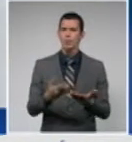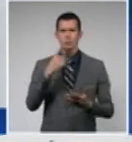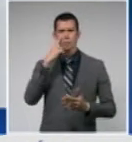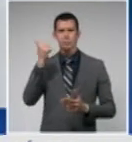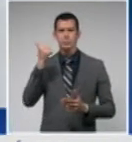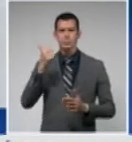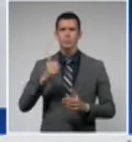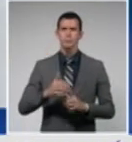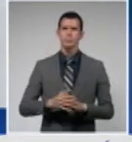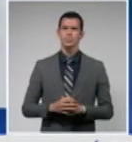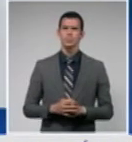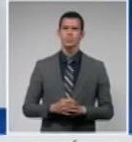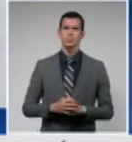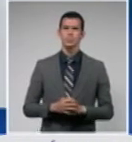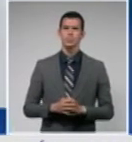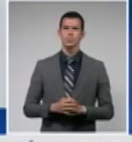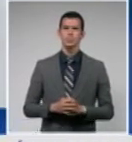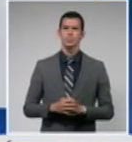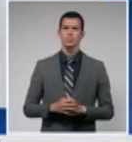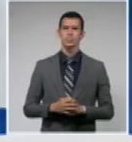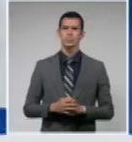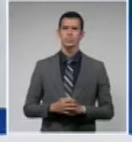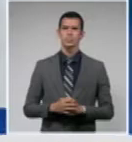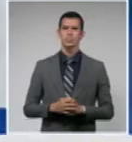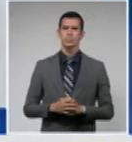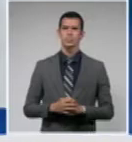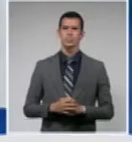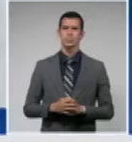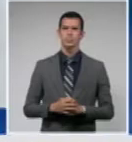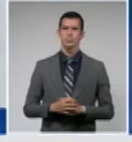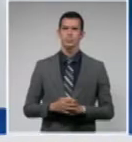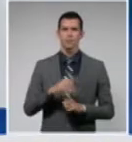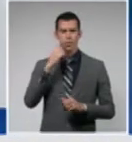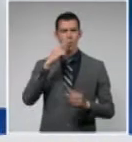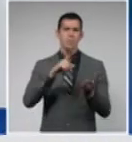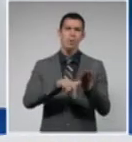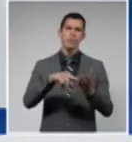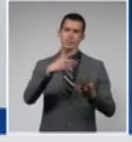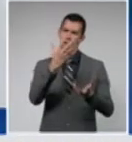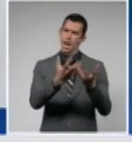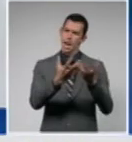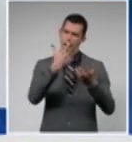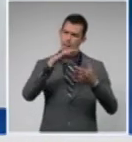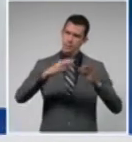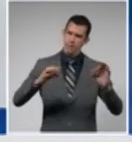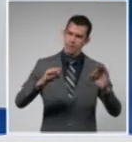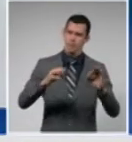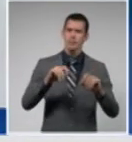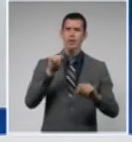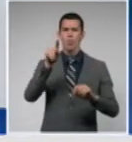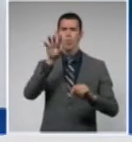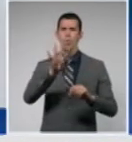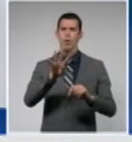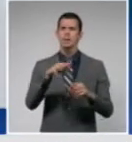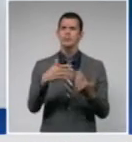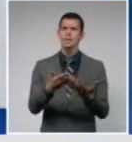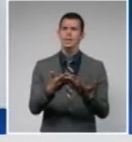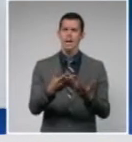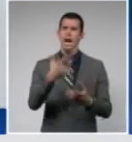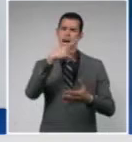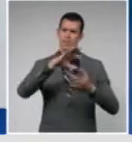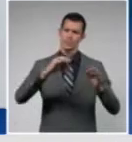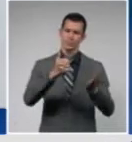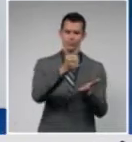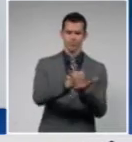from Artemisa belong to the municipalities of Artemisa with 1, Candelaria